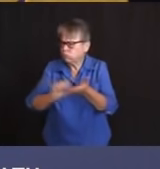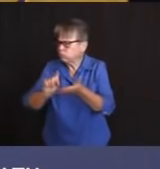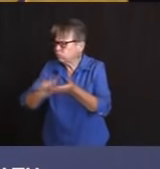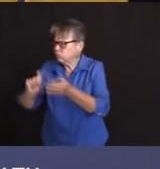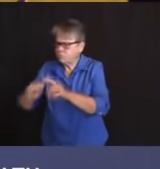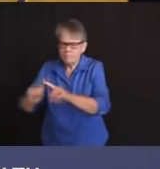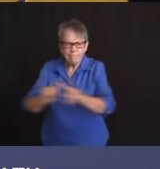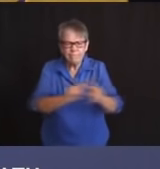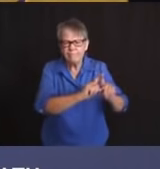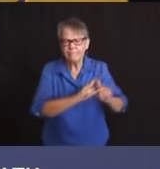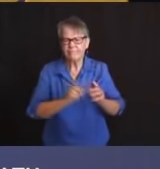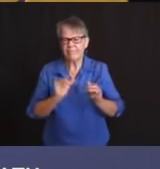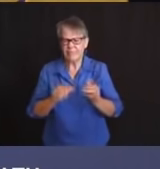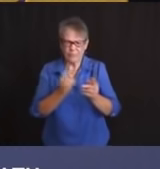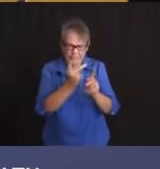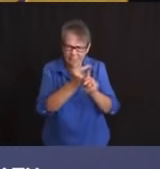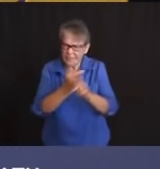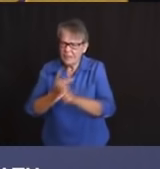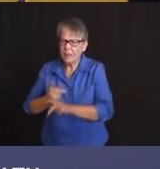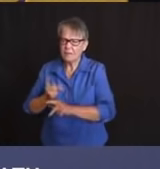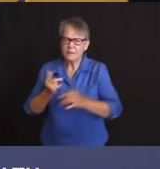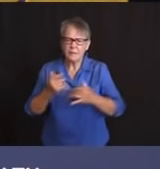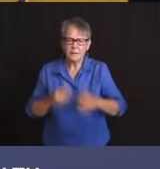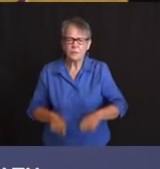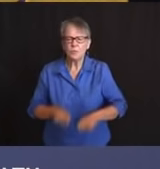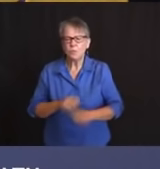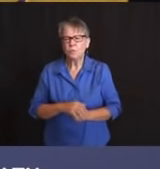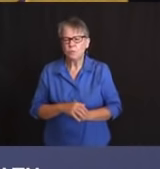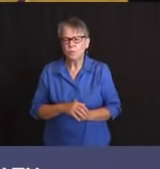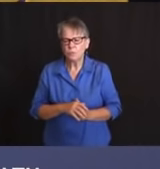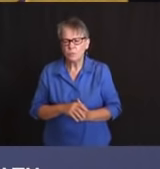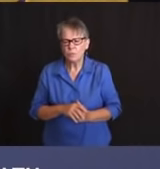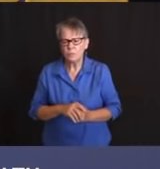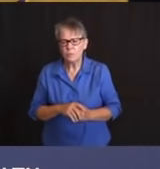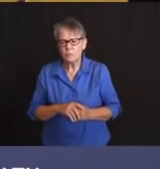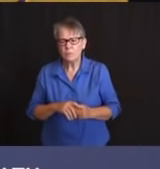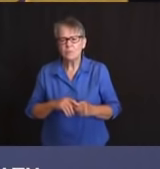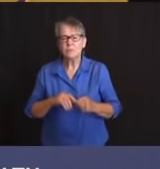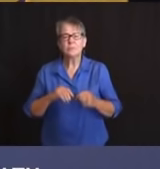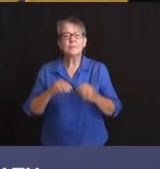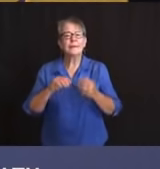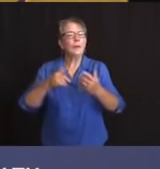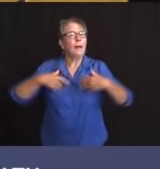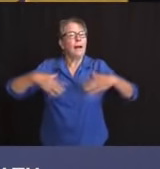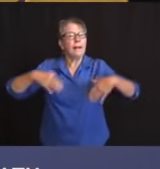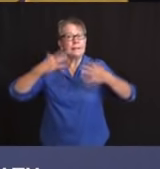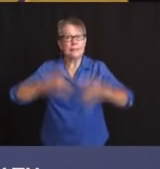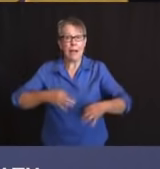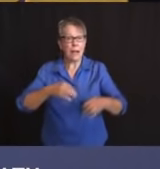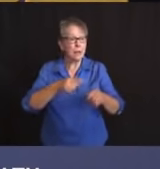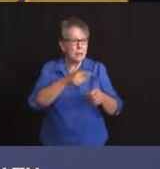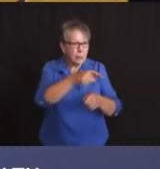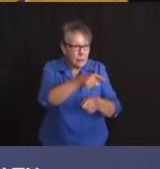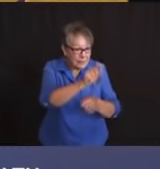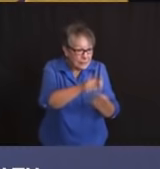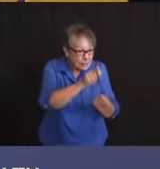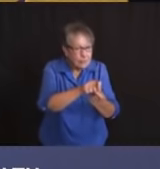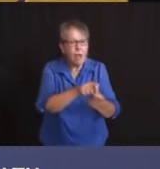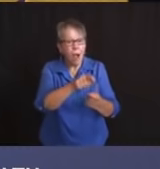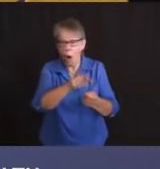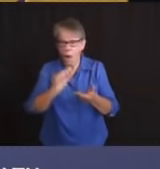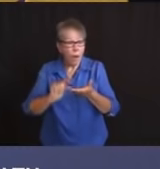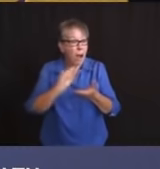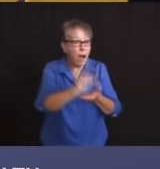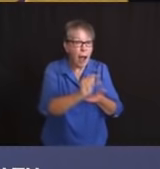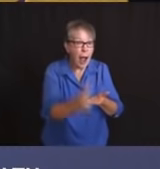But I can't commit to a specific item, but I know what this one in particular has caused a lot of anxiety. So